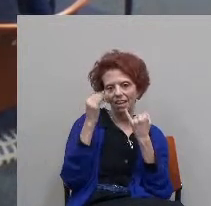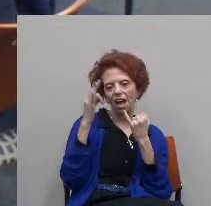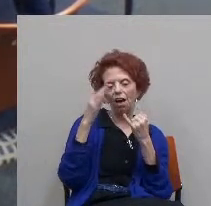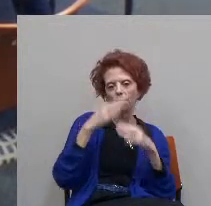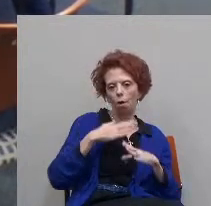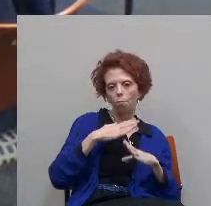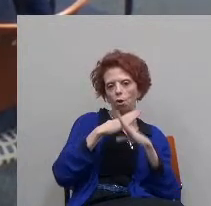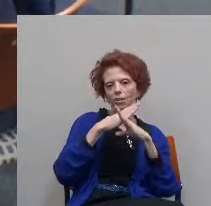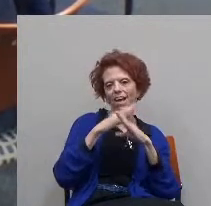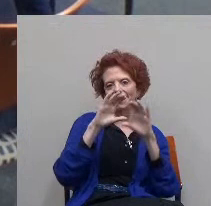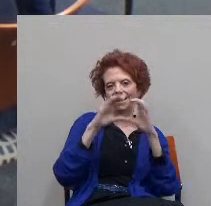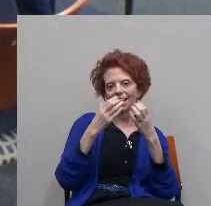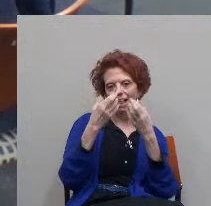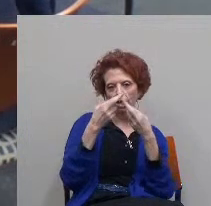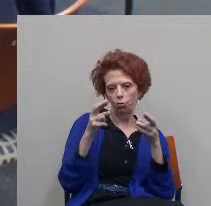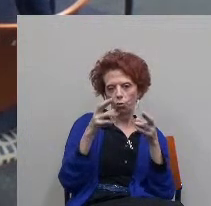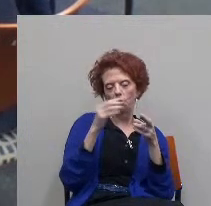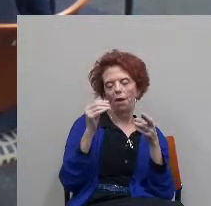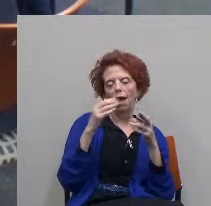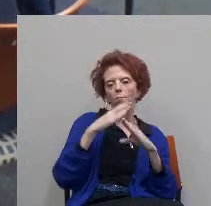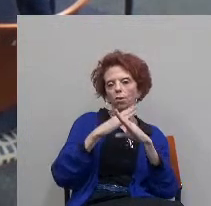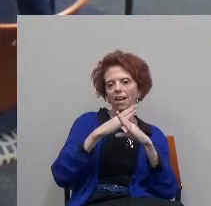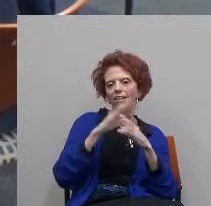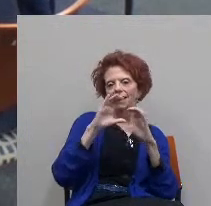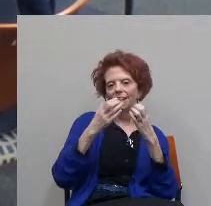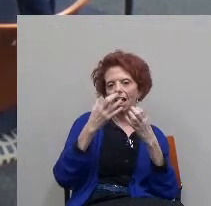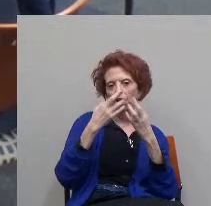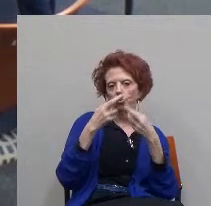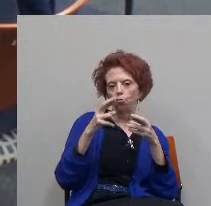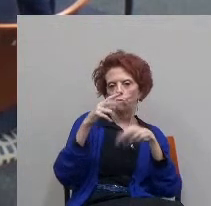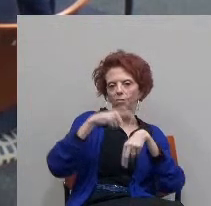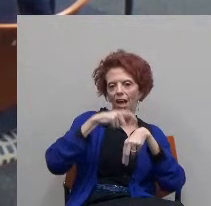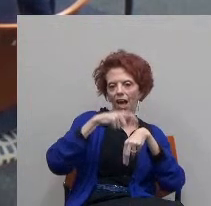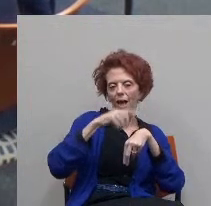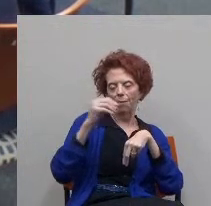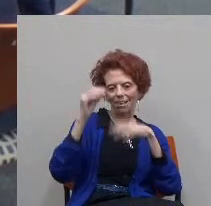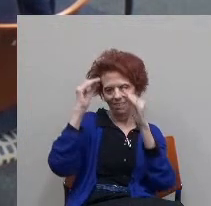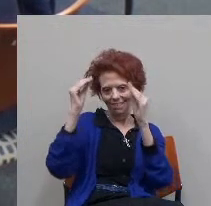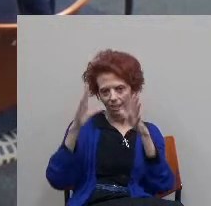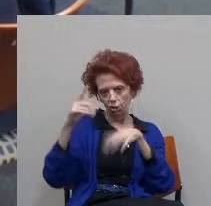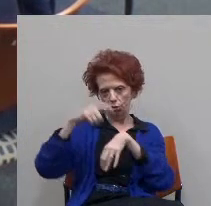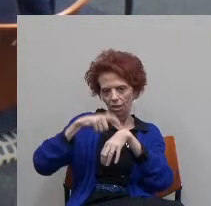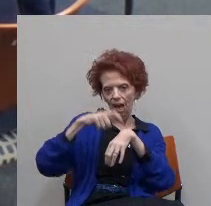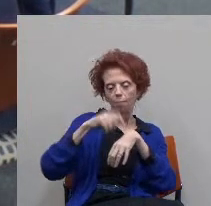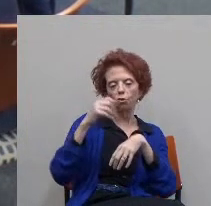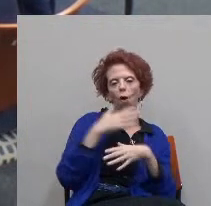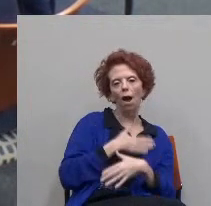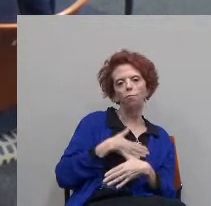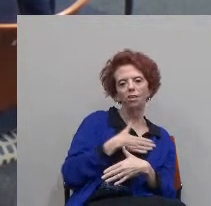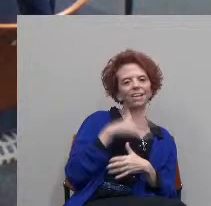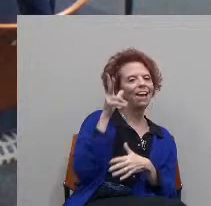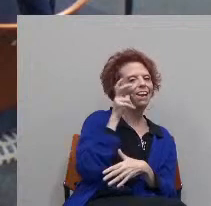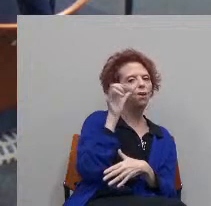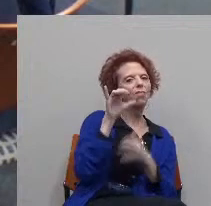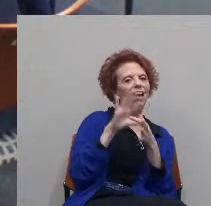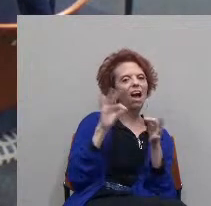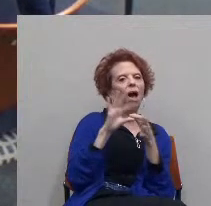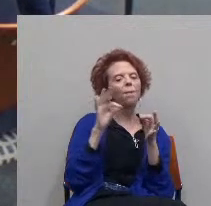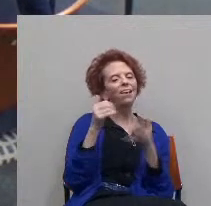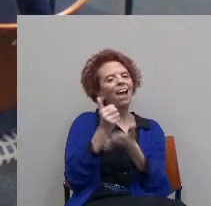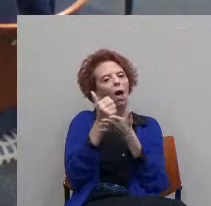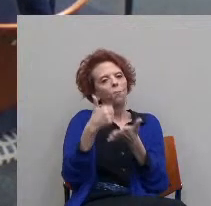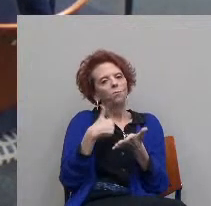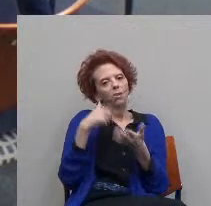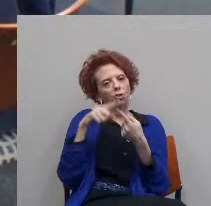of protecting the classroom and the classroom time and the time of the teacher. So I appreciate hearing the comments, because it's helping me